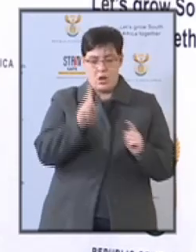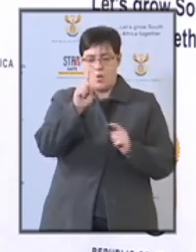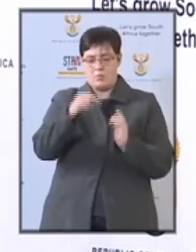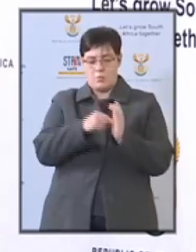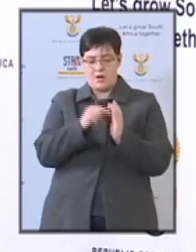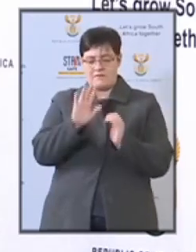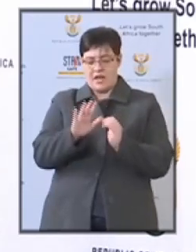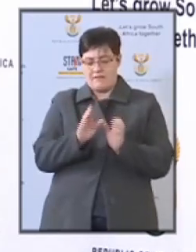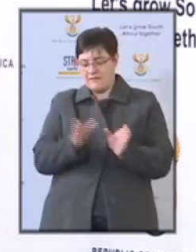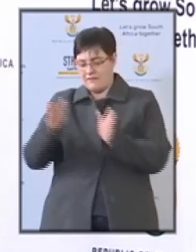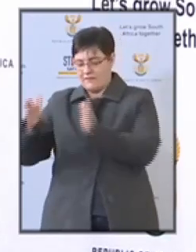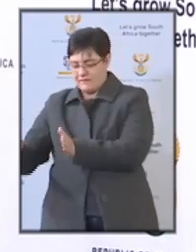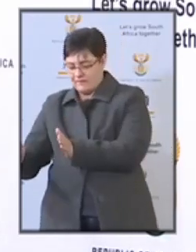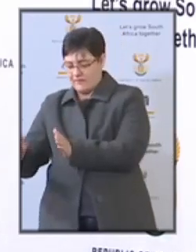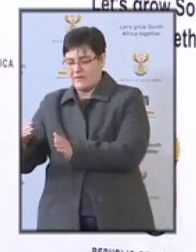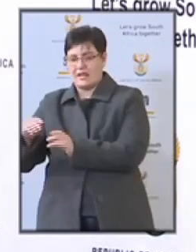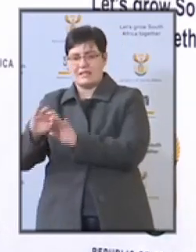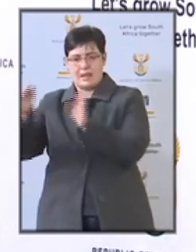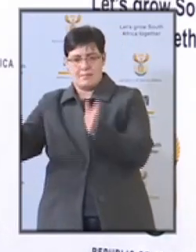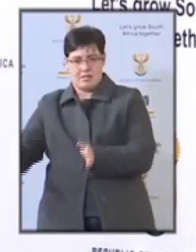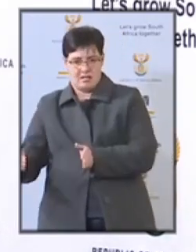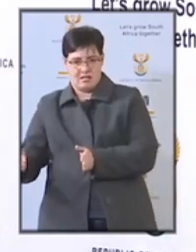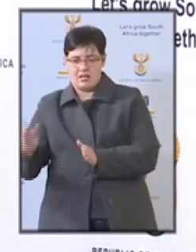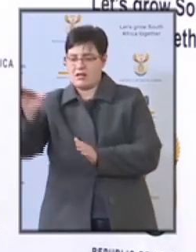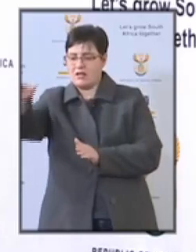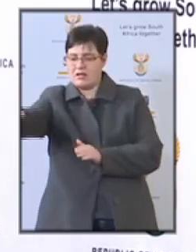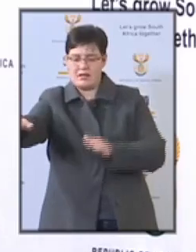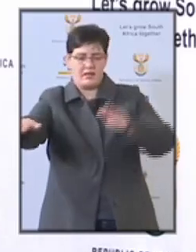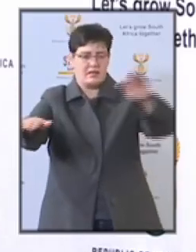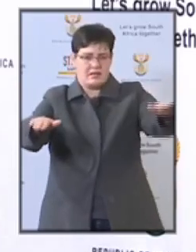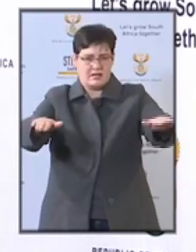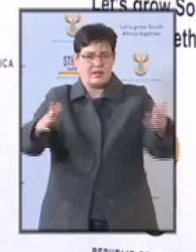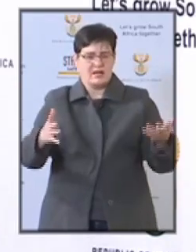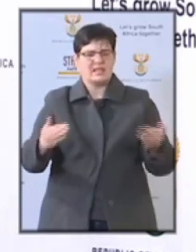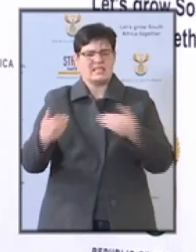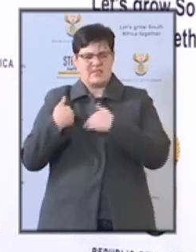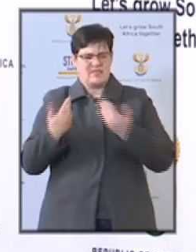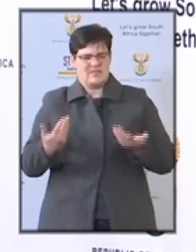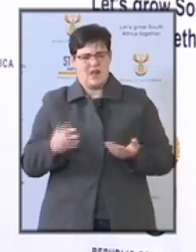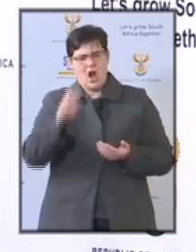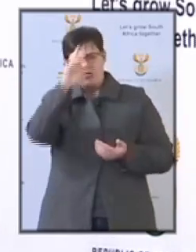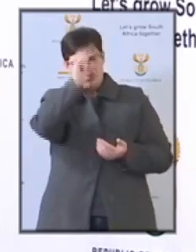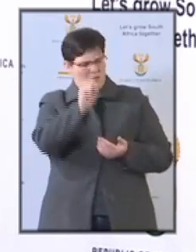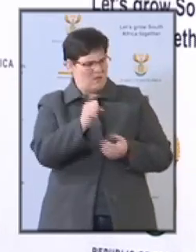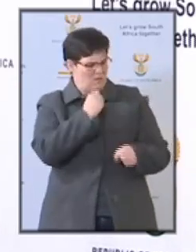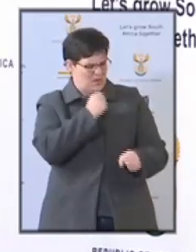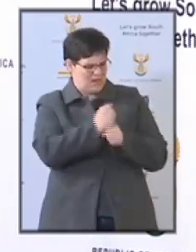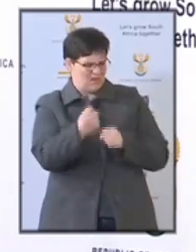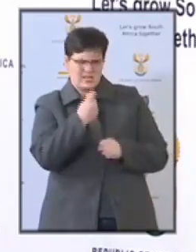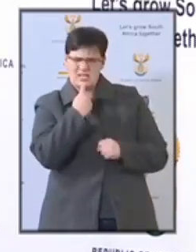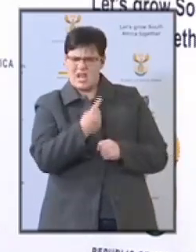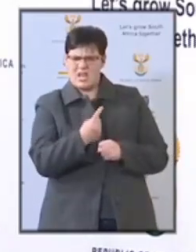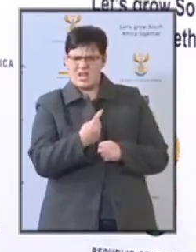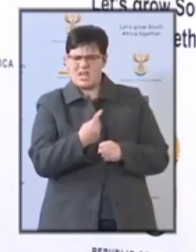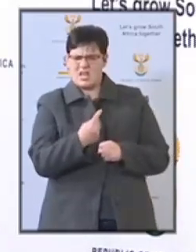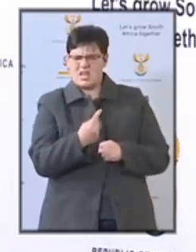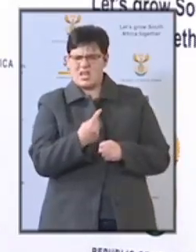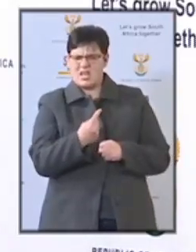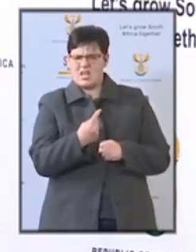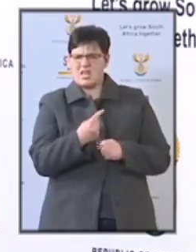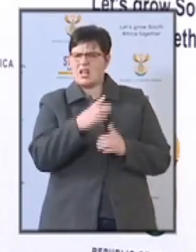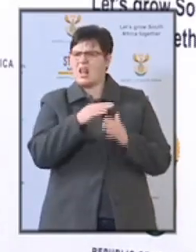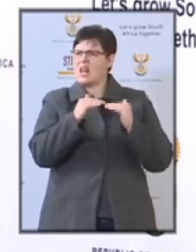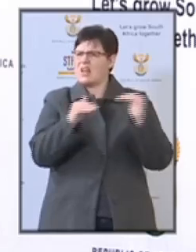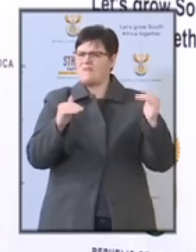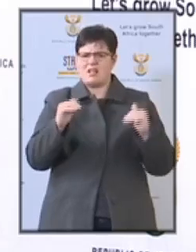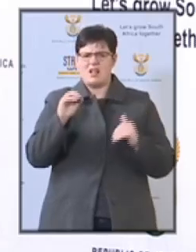it's important to allow safe distancing. Not that there must be, I don't remember, we've never issued directions, even under level